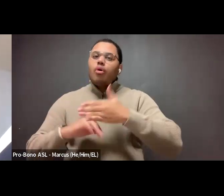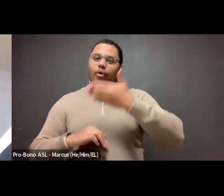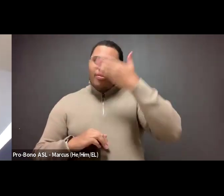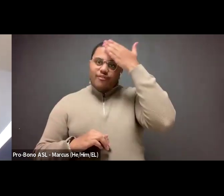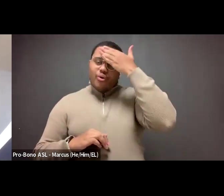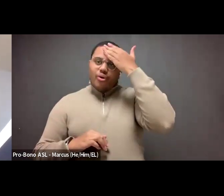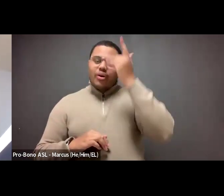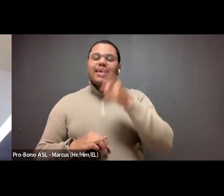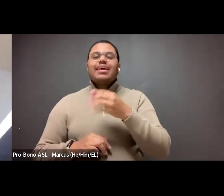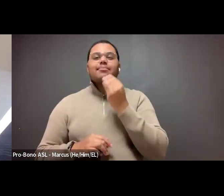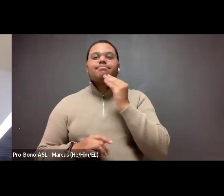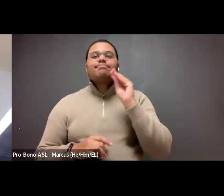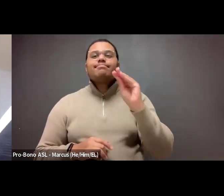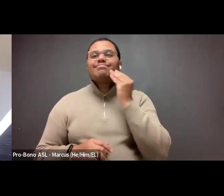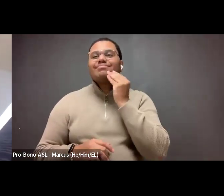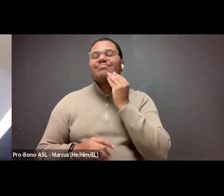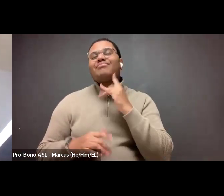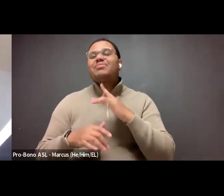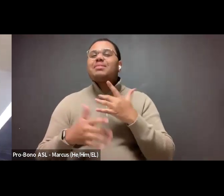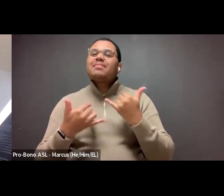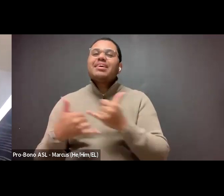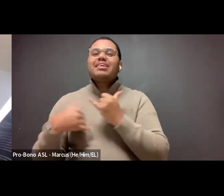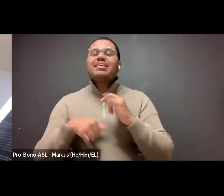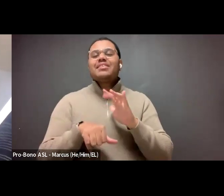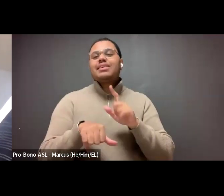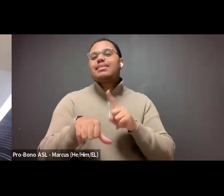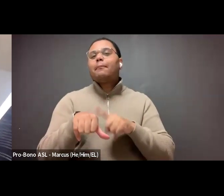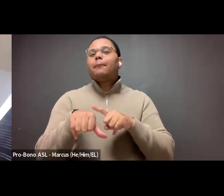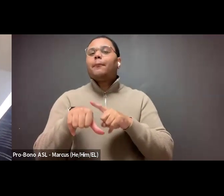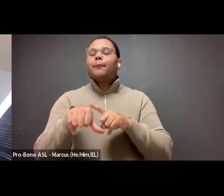kisses his chin and then they playfully tap with their index finger.